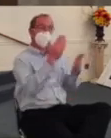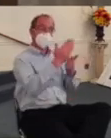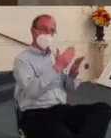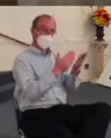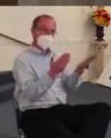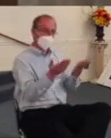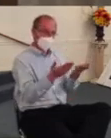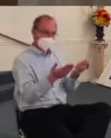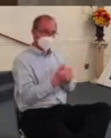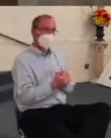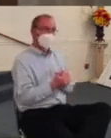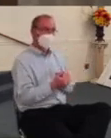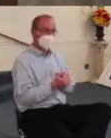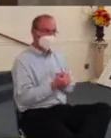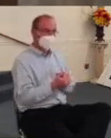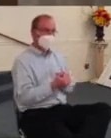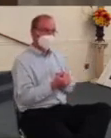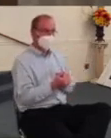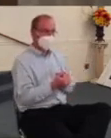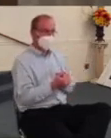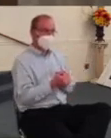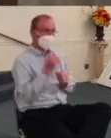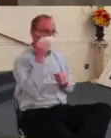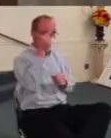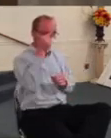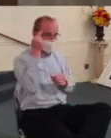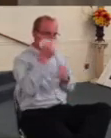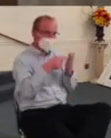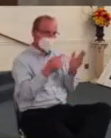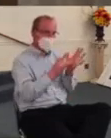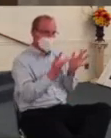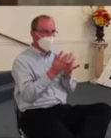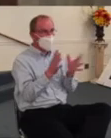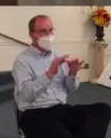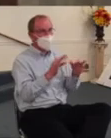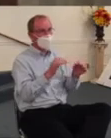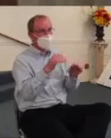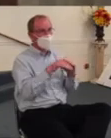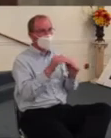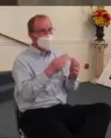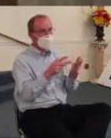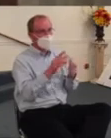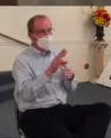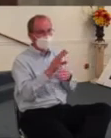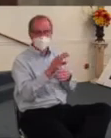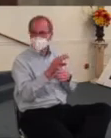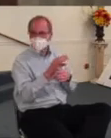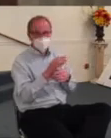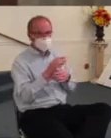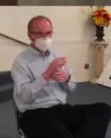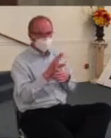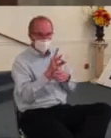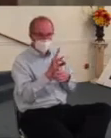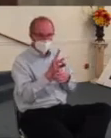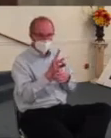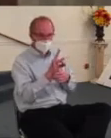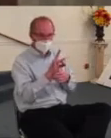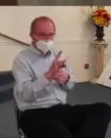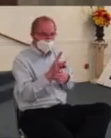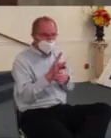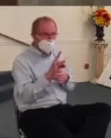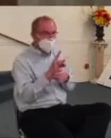when you think about what Jesus says in verse 8. Not only does he say, she has done what she